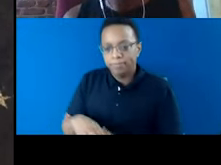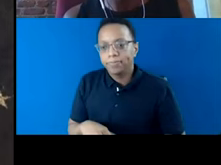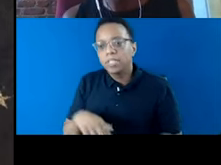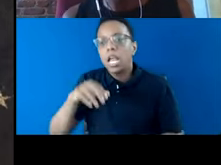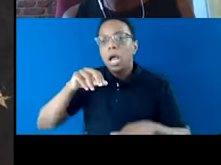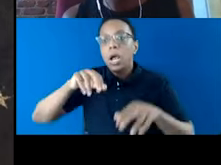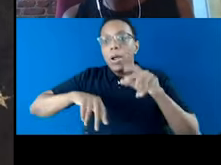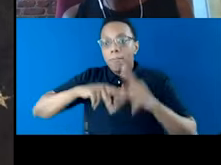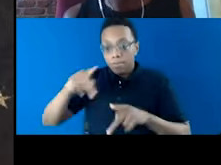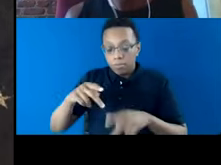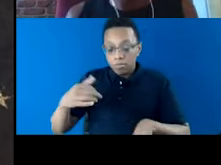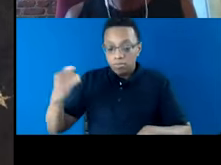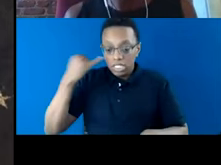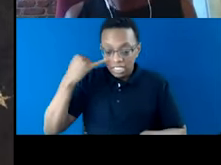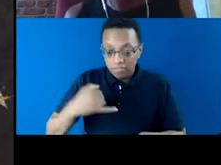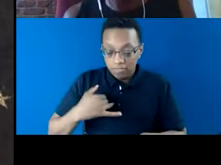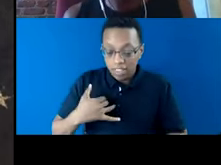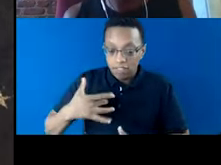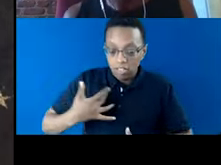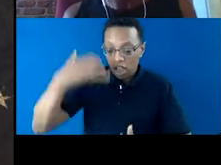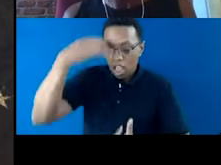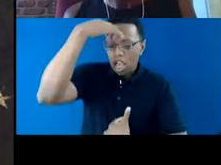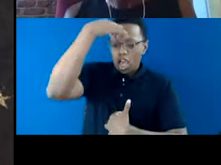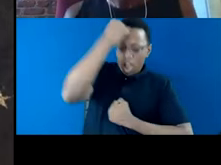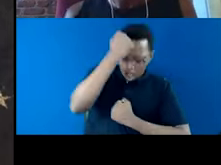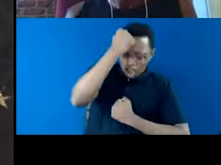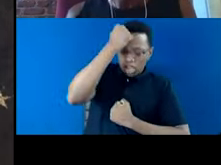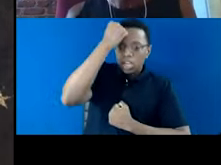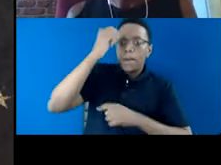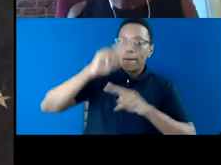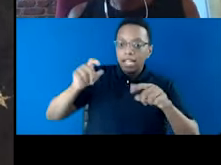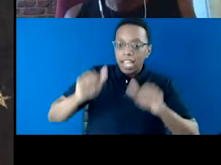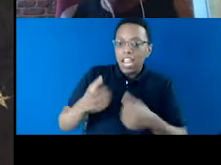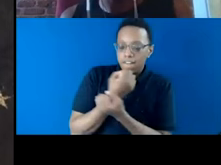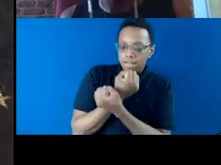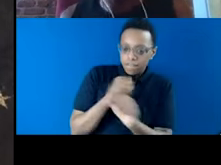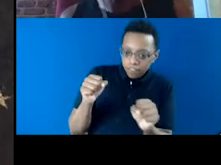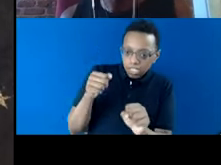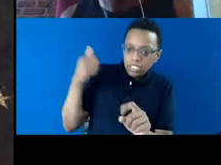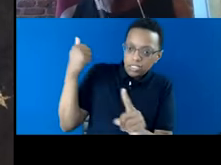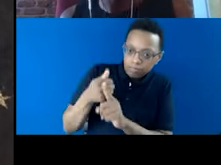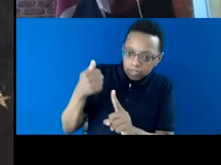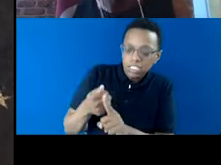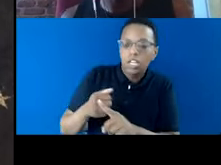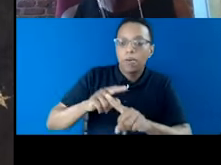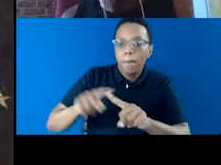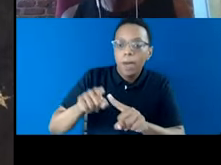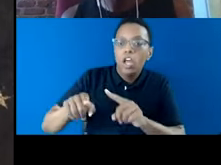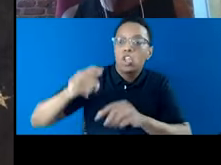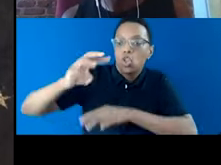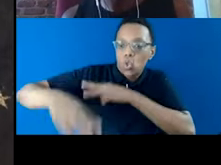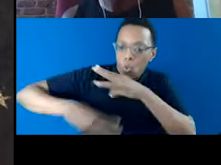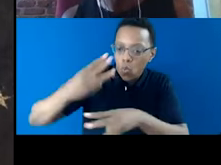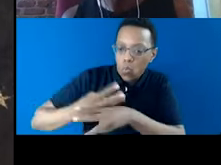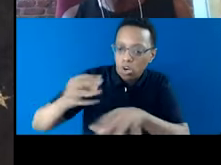to somehow free themselves or free their land, and but the world system that created colonialism and